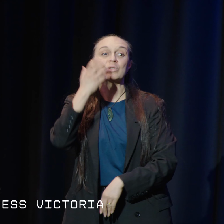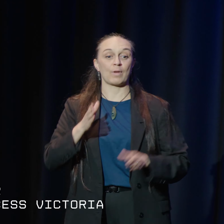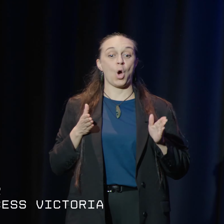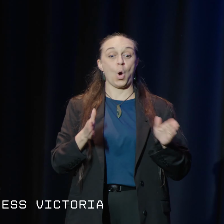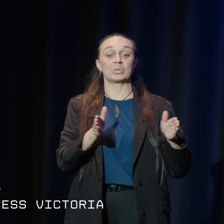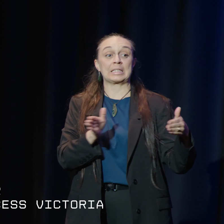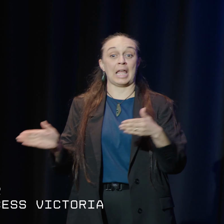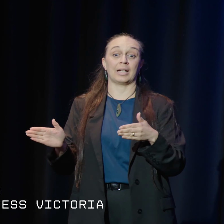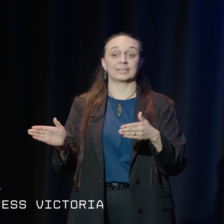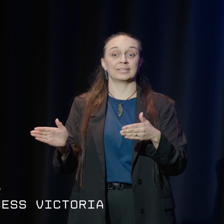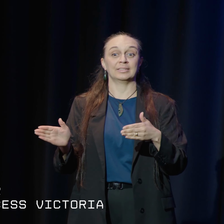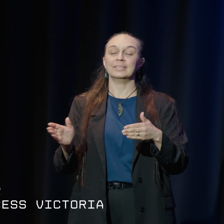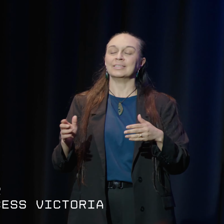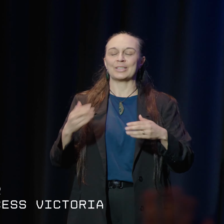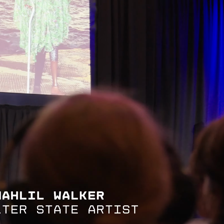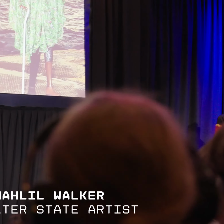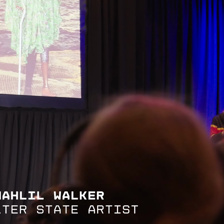State's opening night.